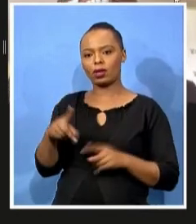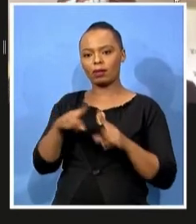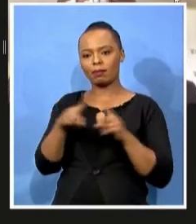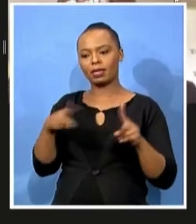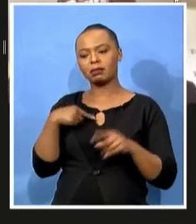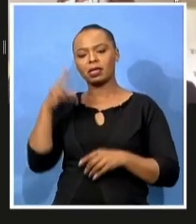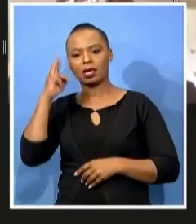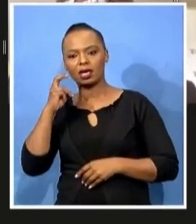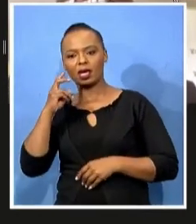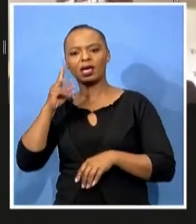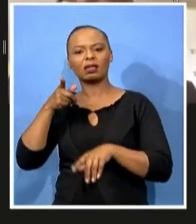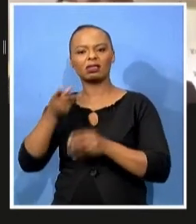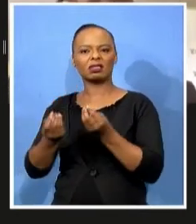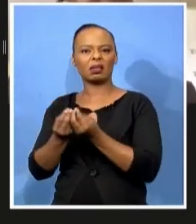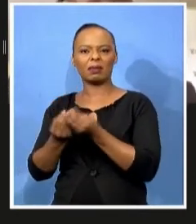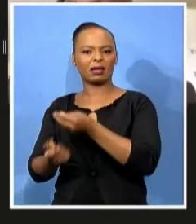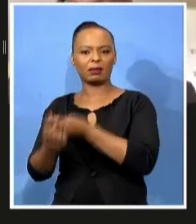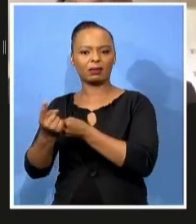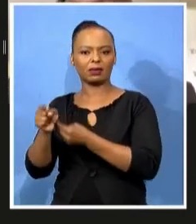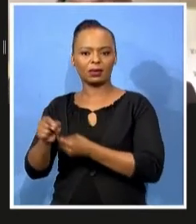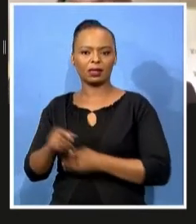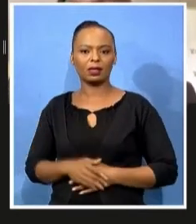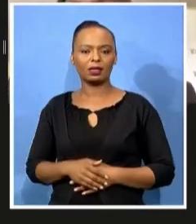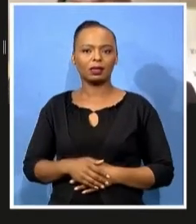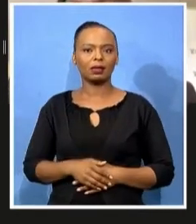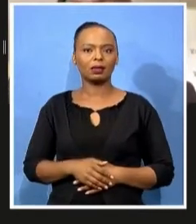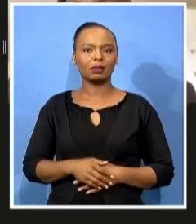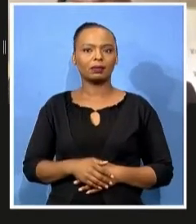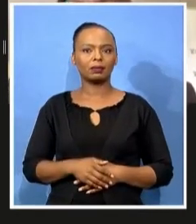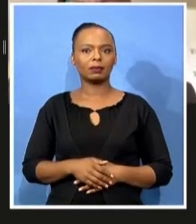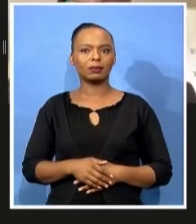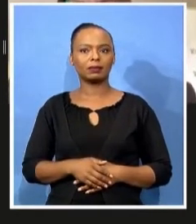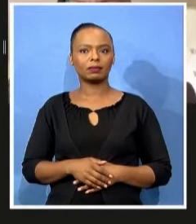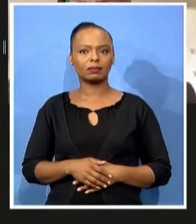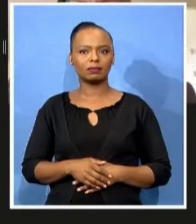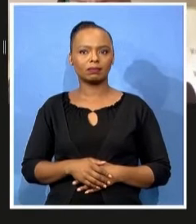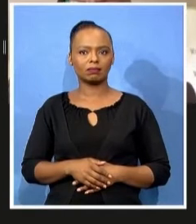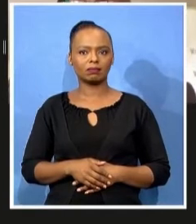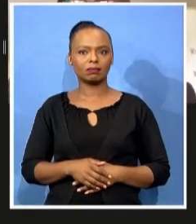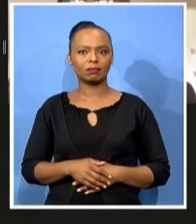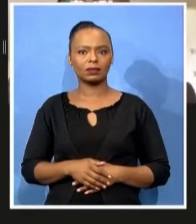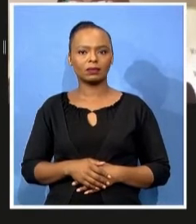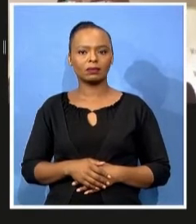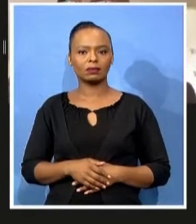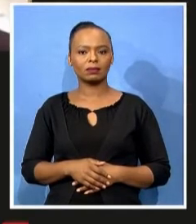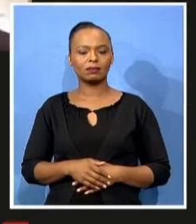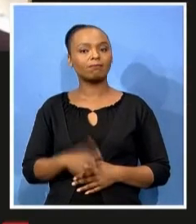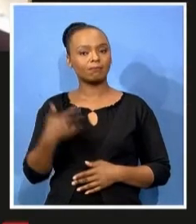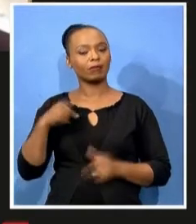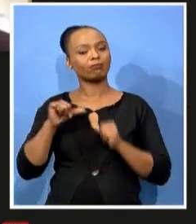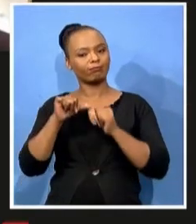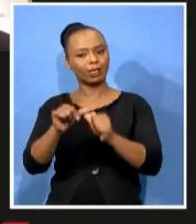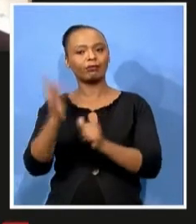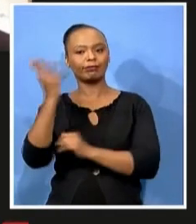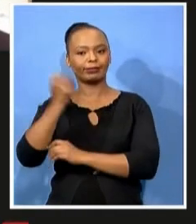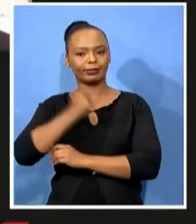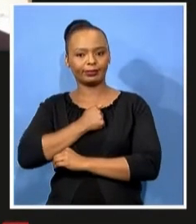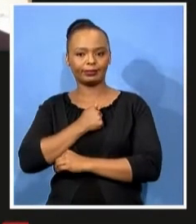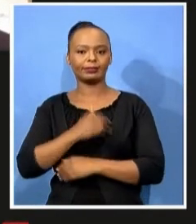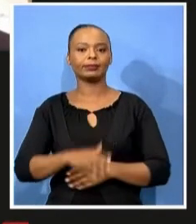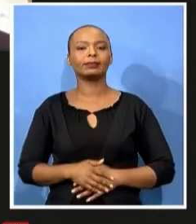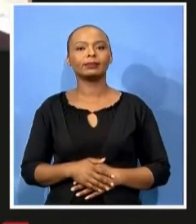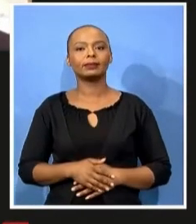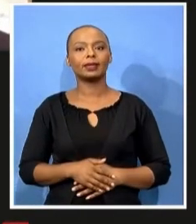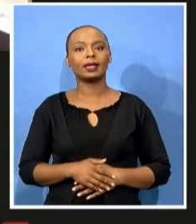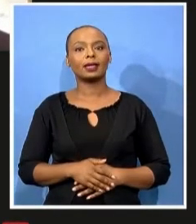we're handling that right now. So I will just proceed. Basically, I think the first point which I want to make, if you look